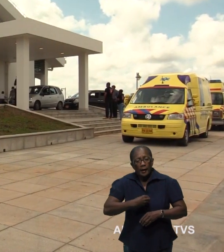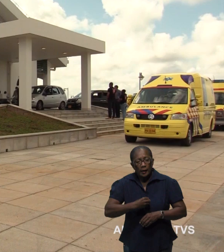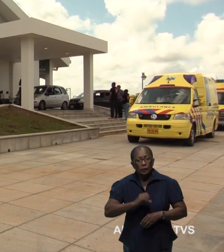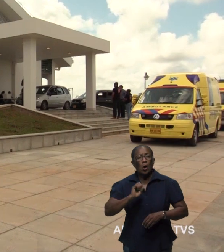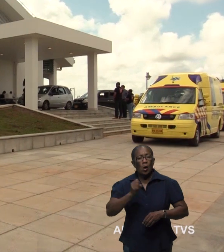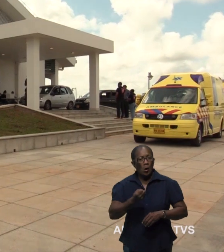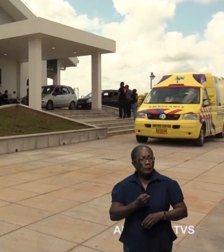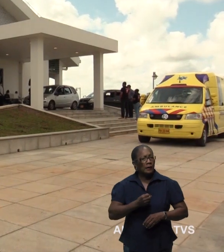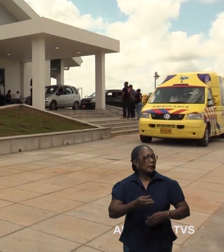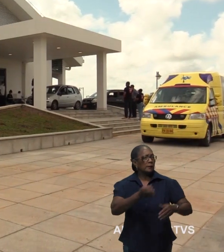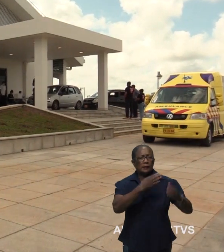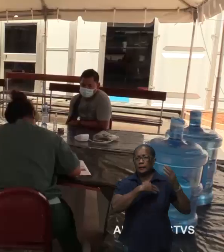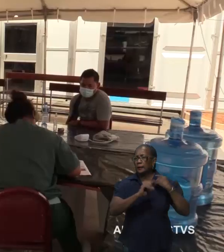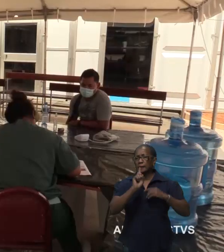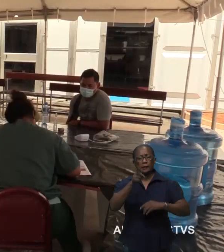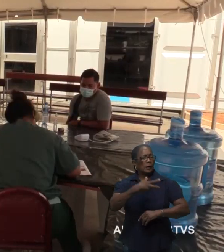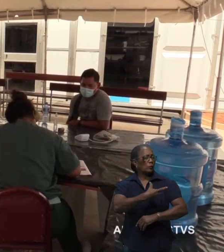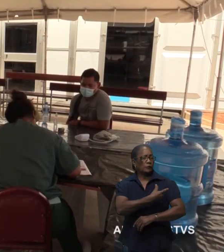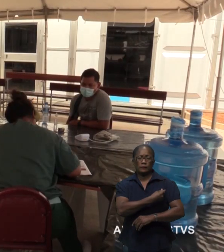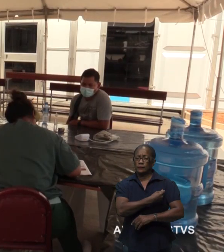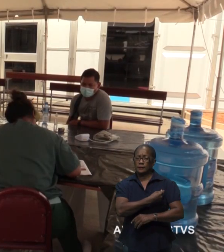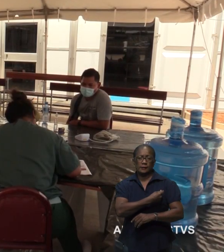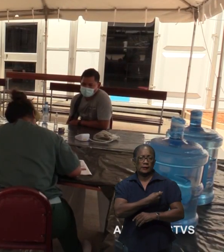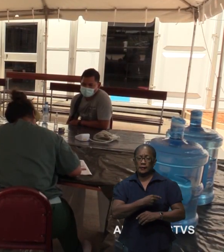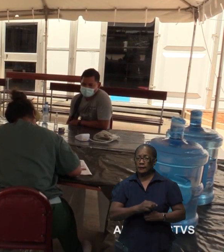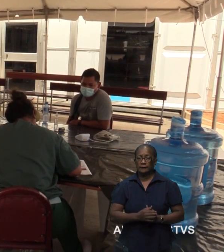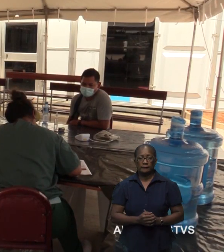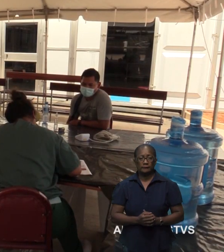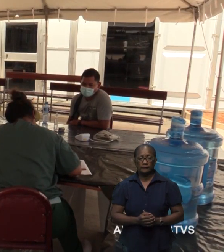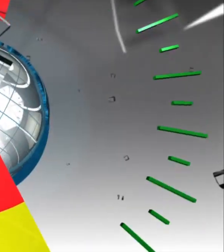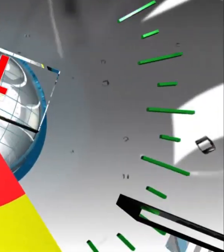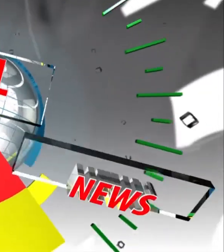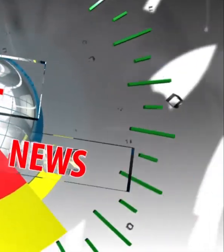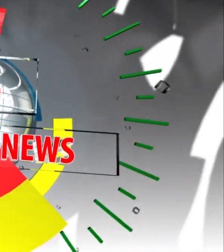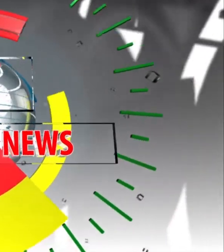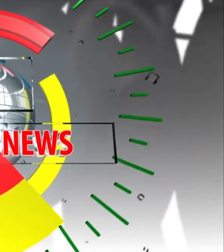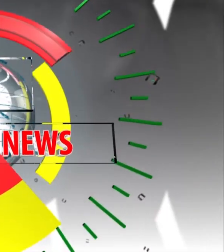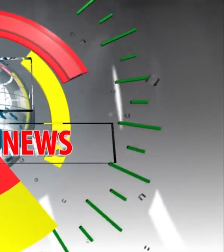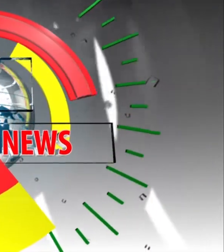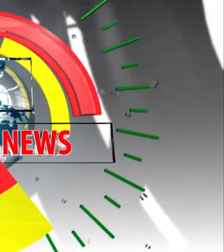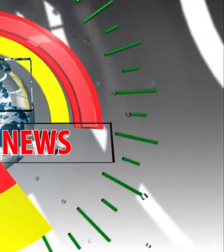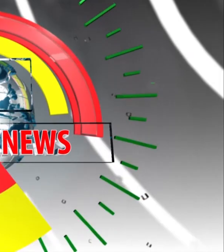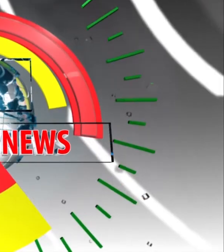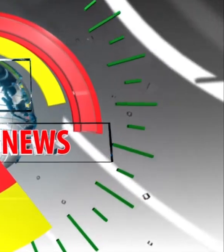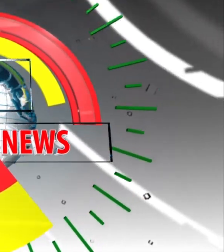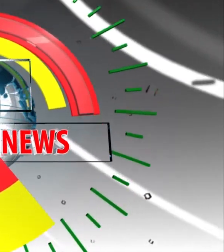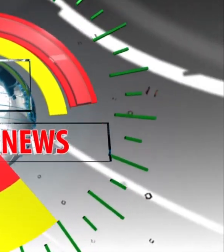conversations that they regret not getting vaccinated earlier.